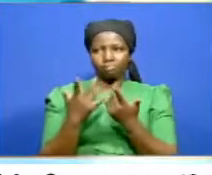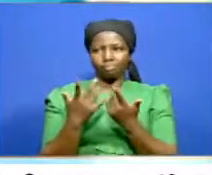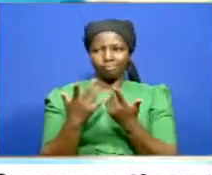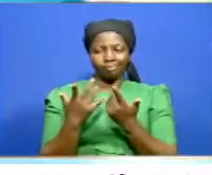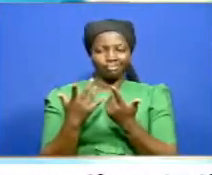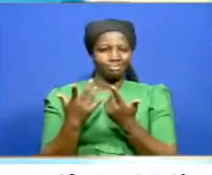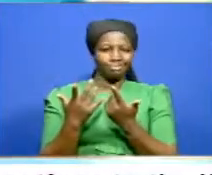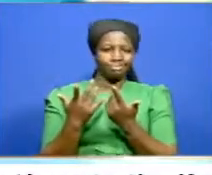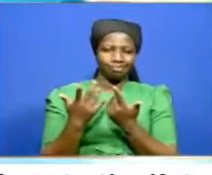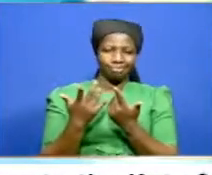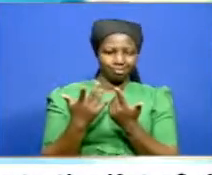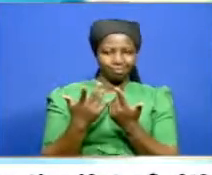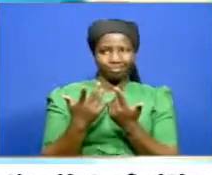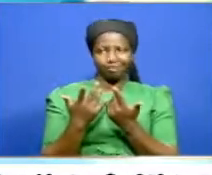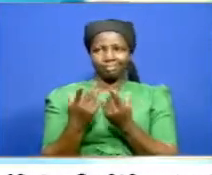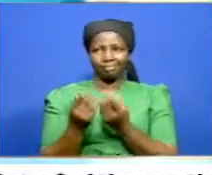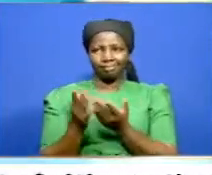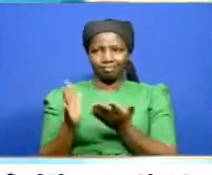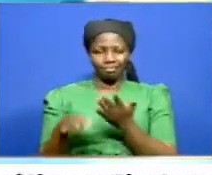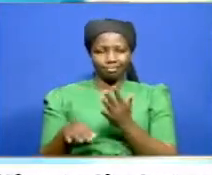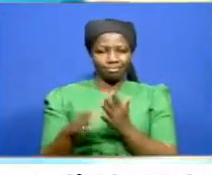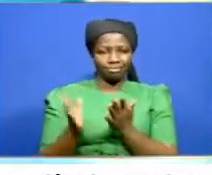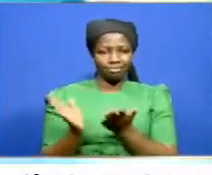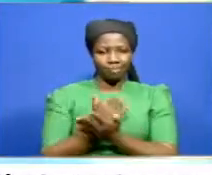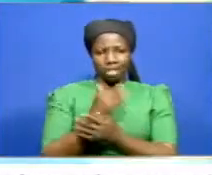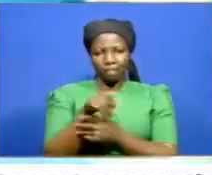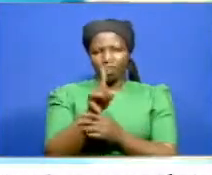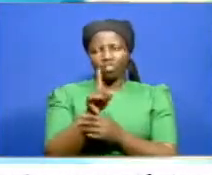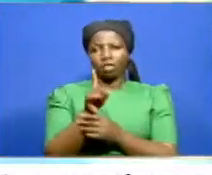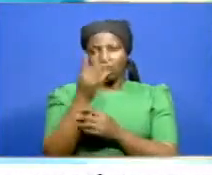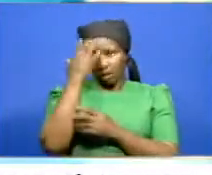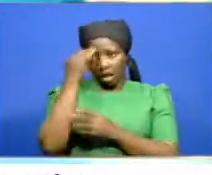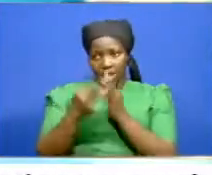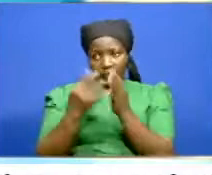compare what we had before and actually what we have currently, we've really made some...